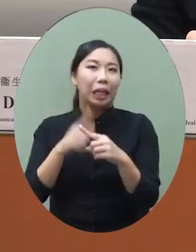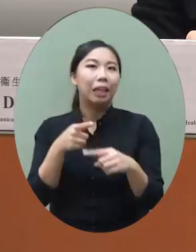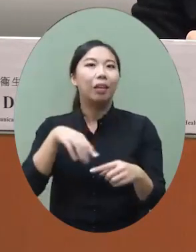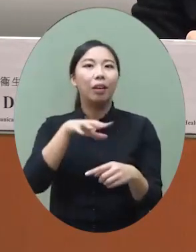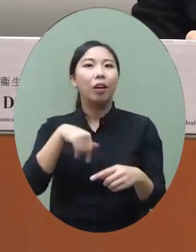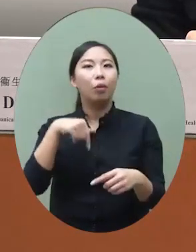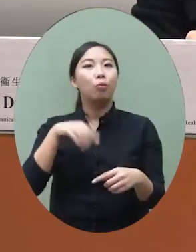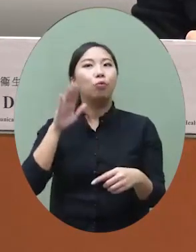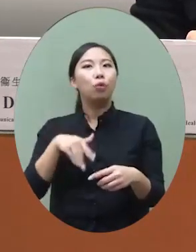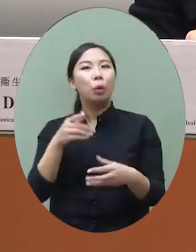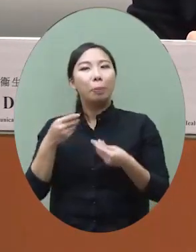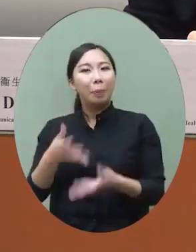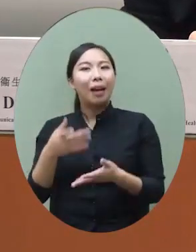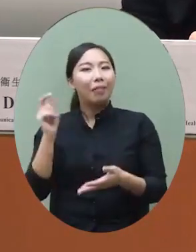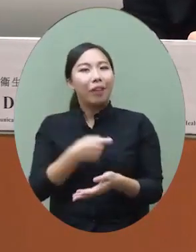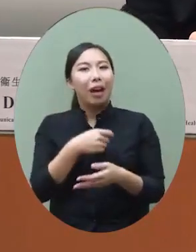tests? Thank you.